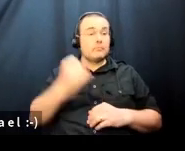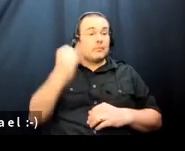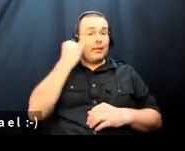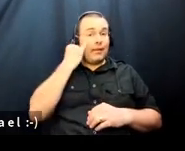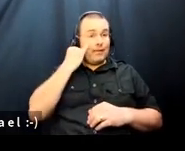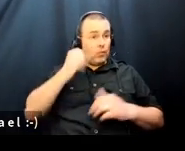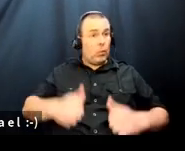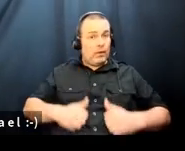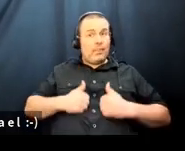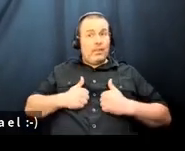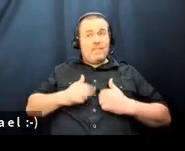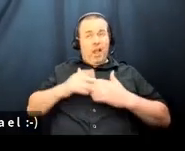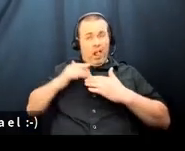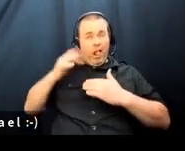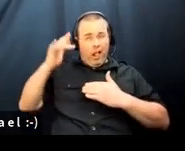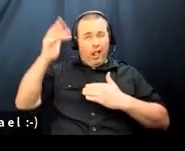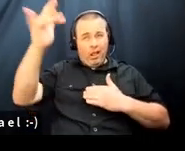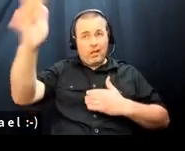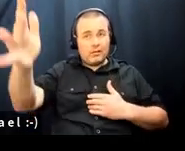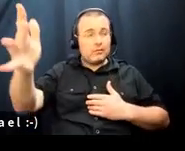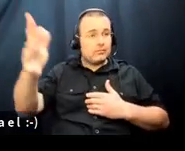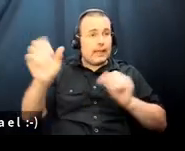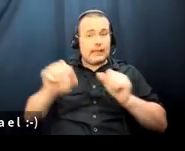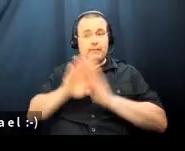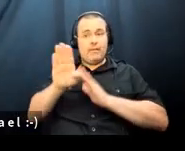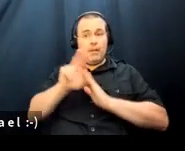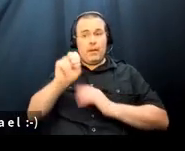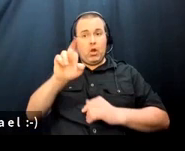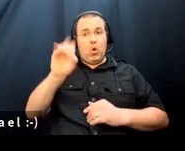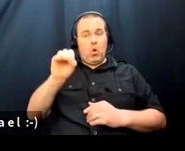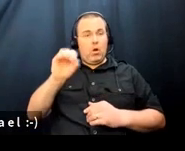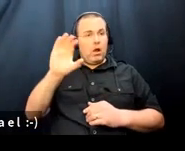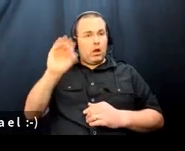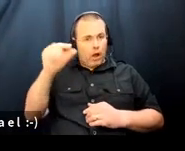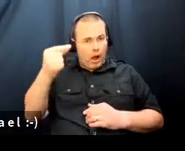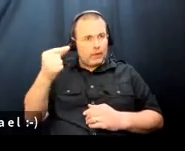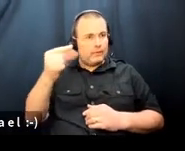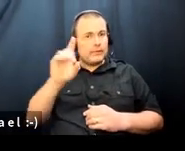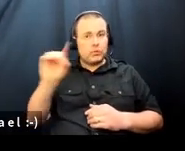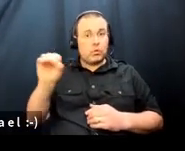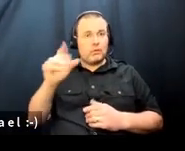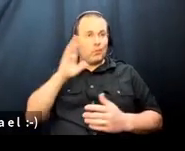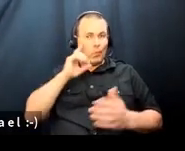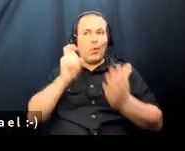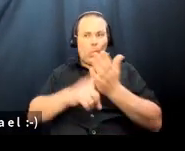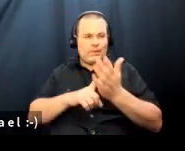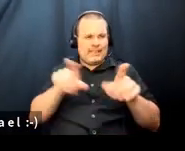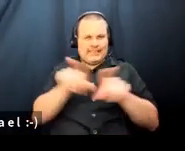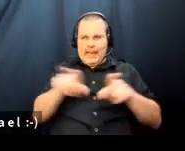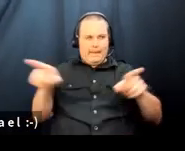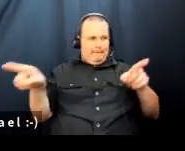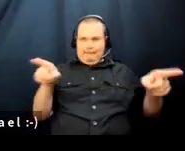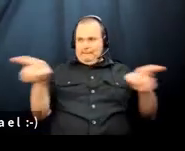to develop a neurocognitive disorder, you may see the same behaviors in us as we get older.